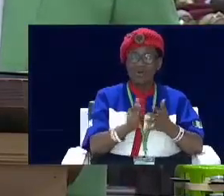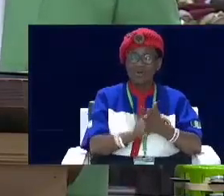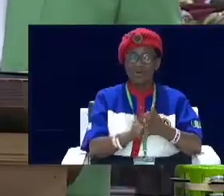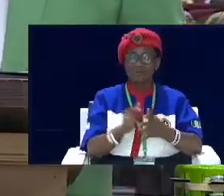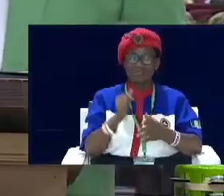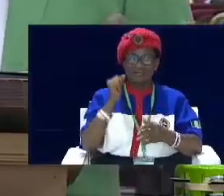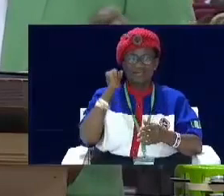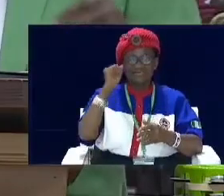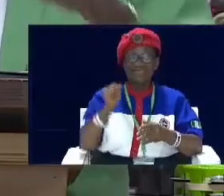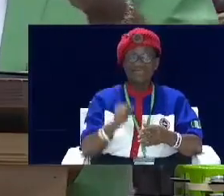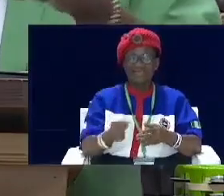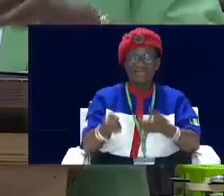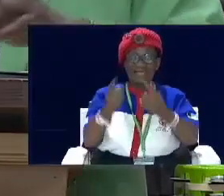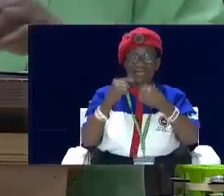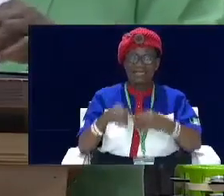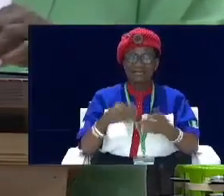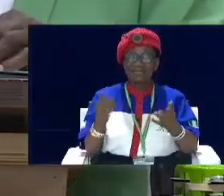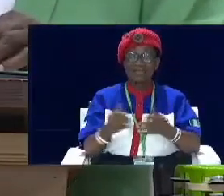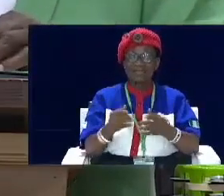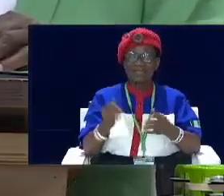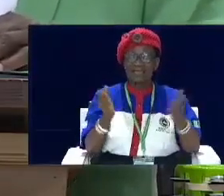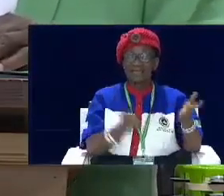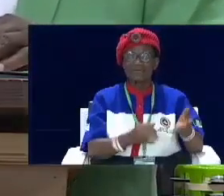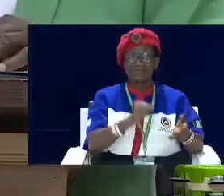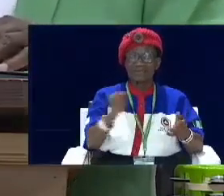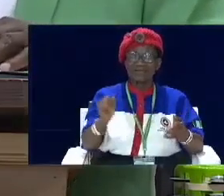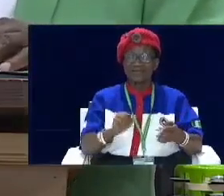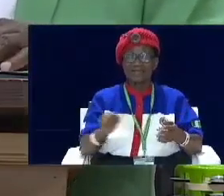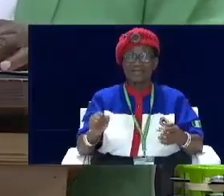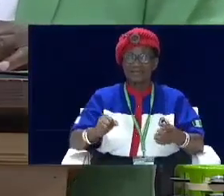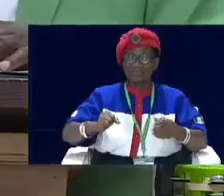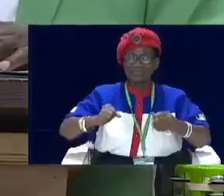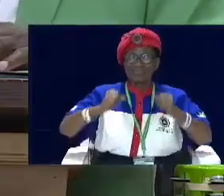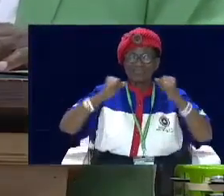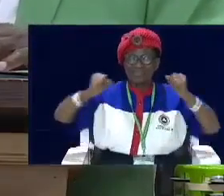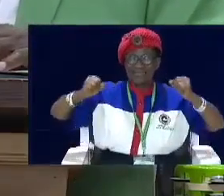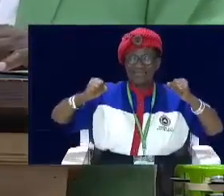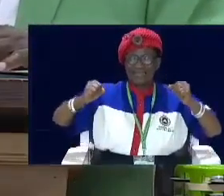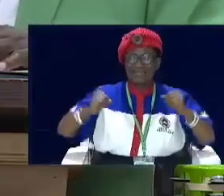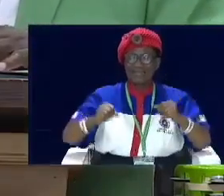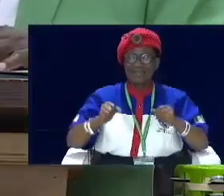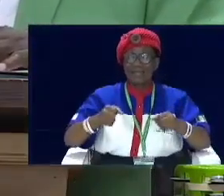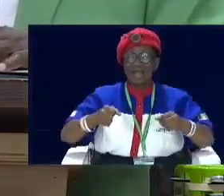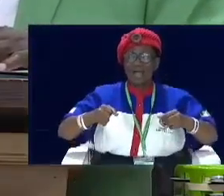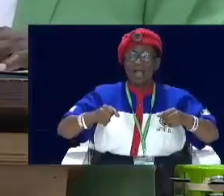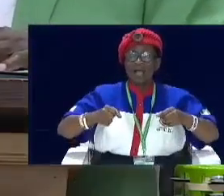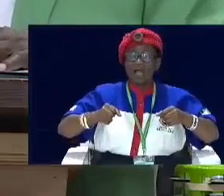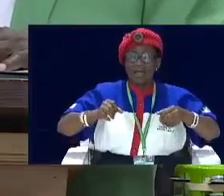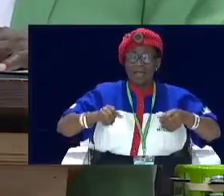came here bringing a big cow for the convention.